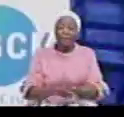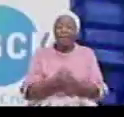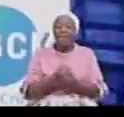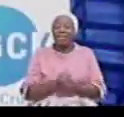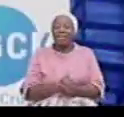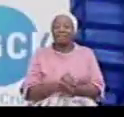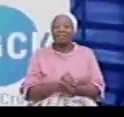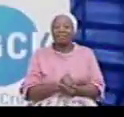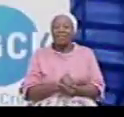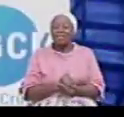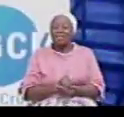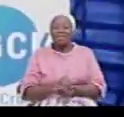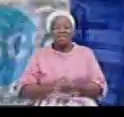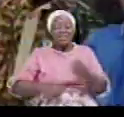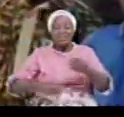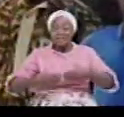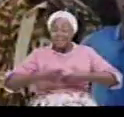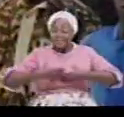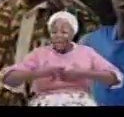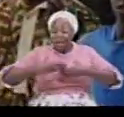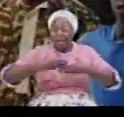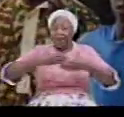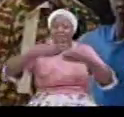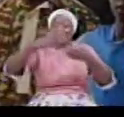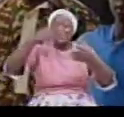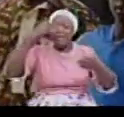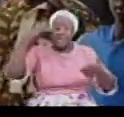Your loudest amen.